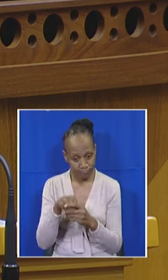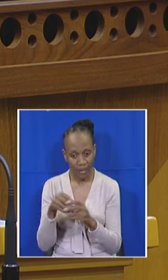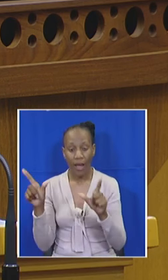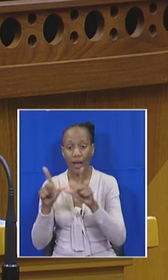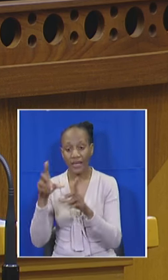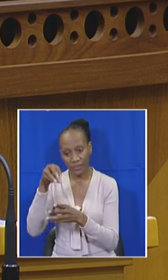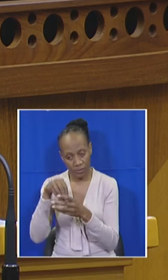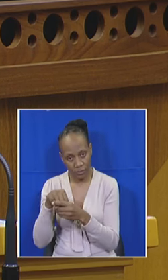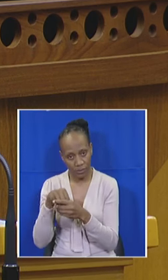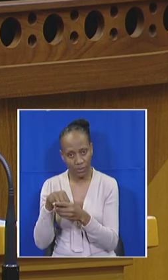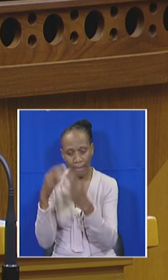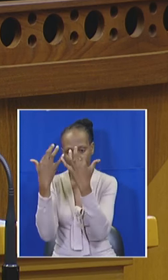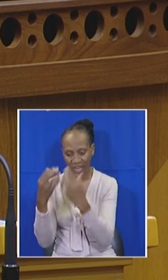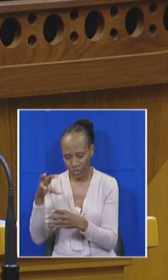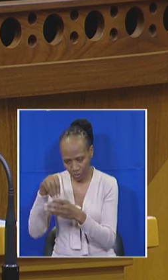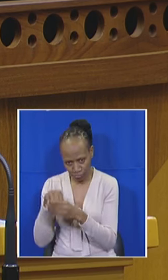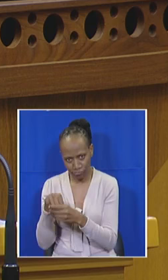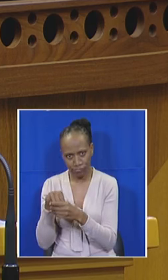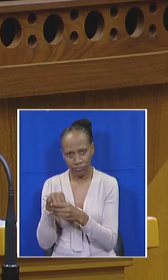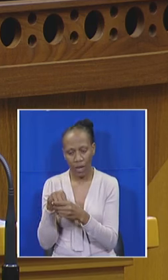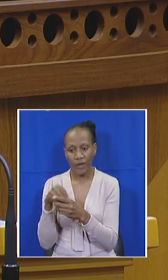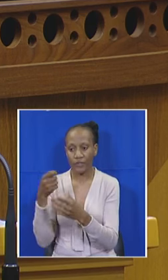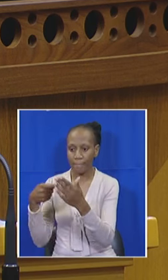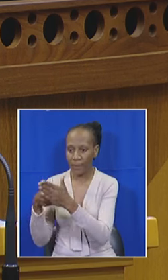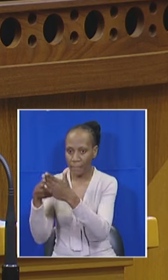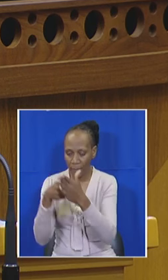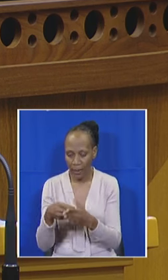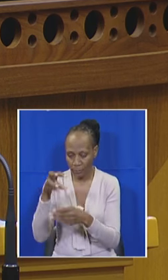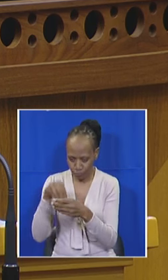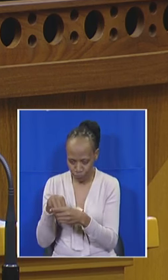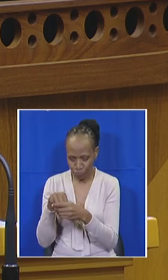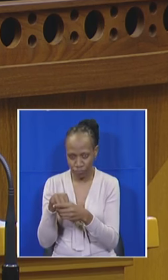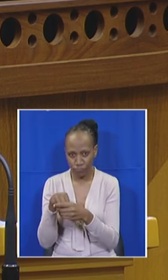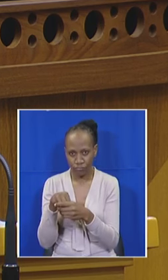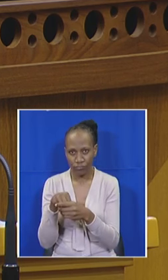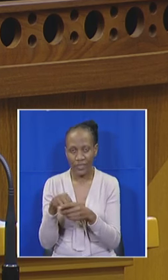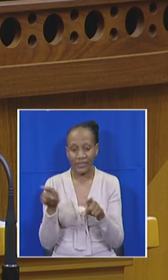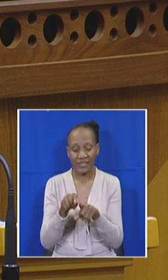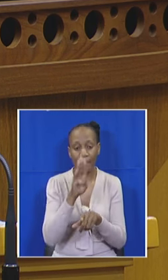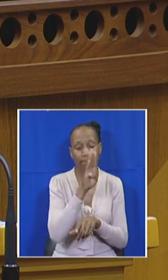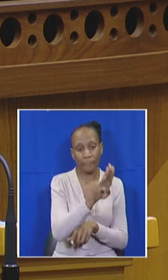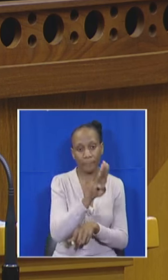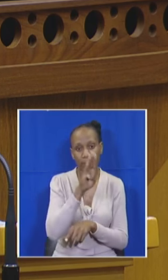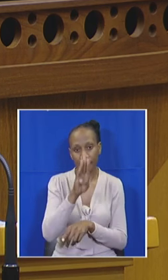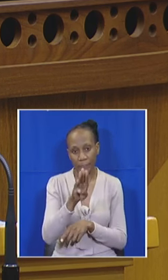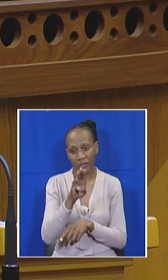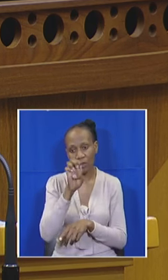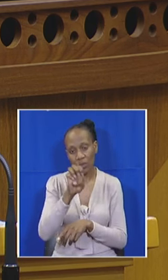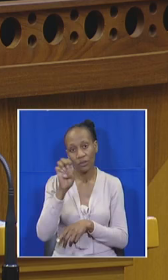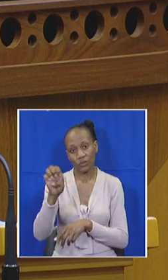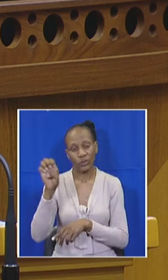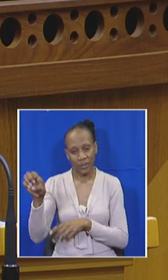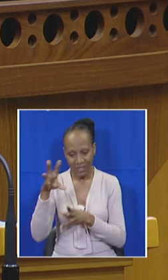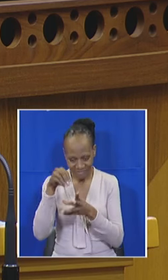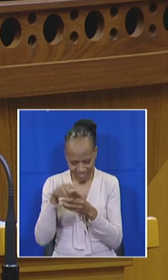licensing, budget, and procurement, as well as broad-based black economic